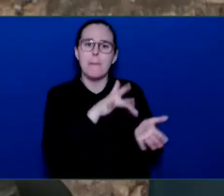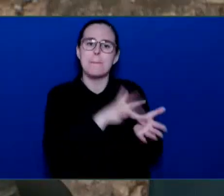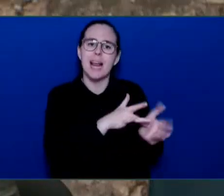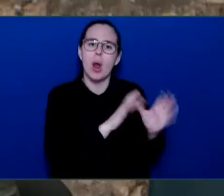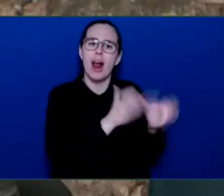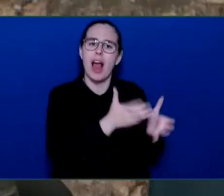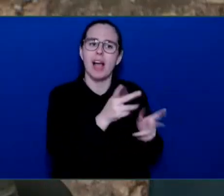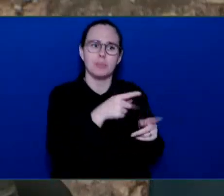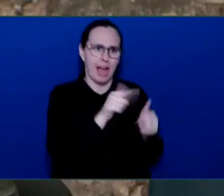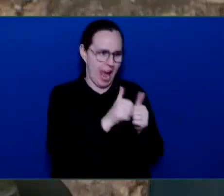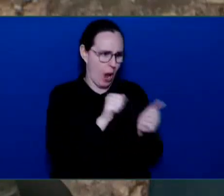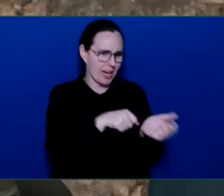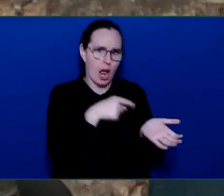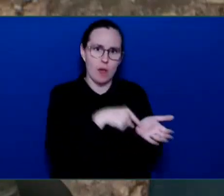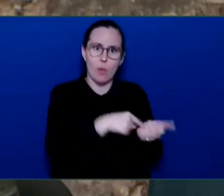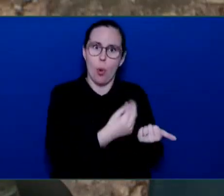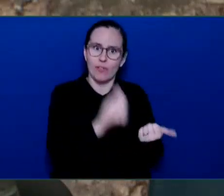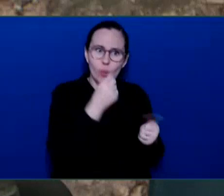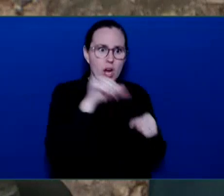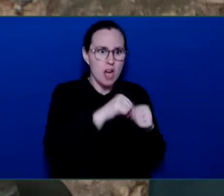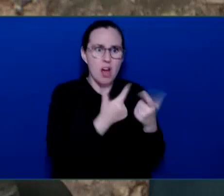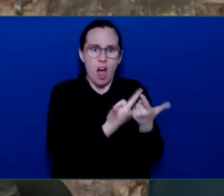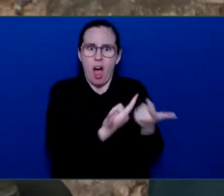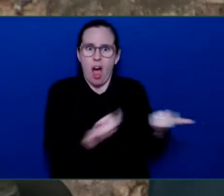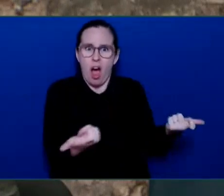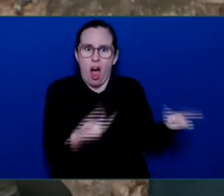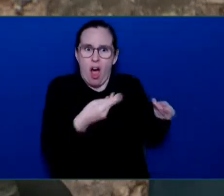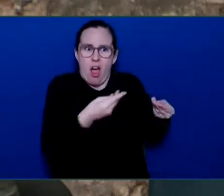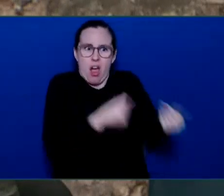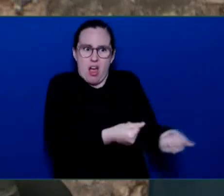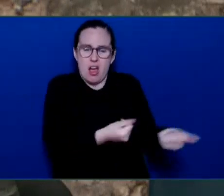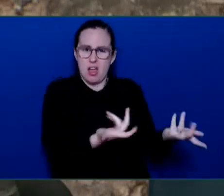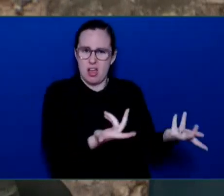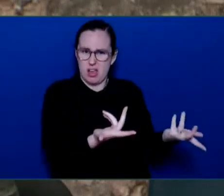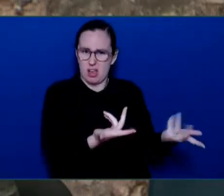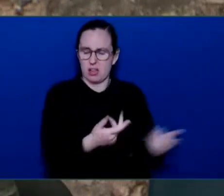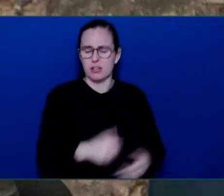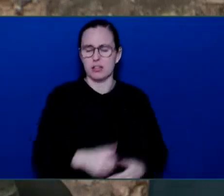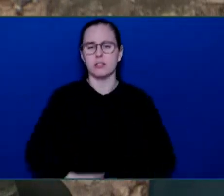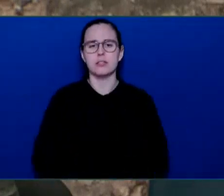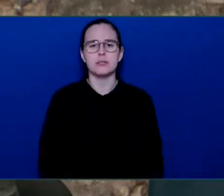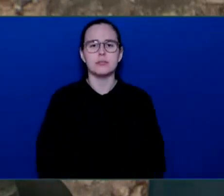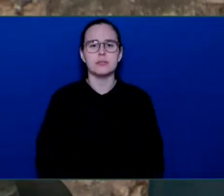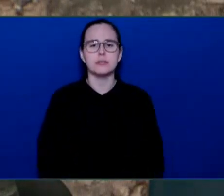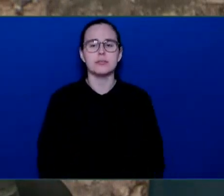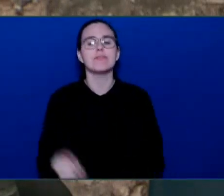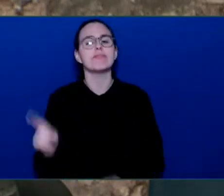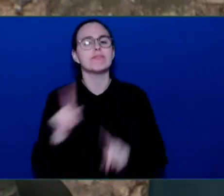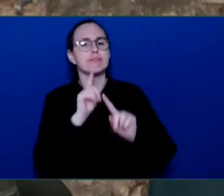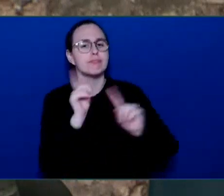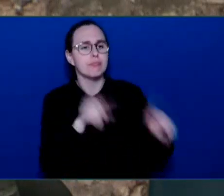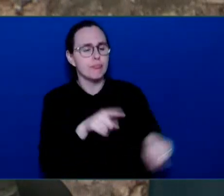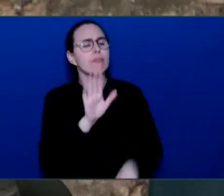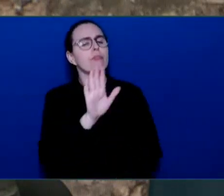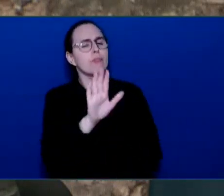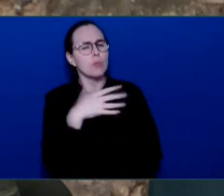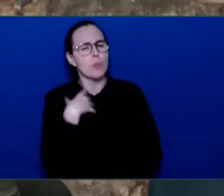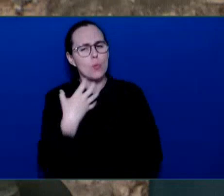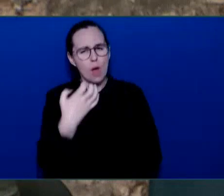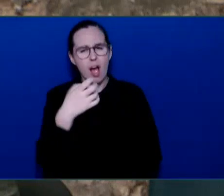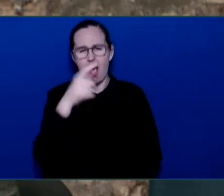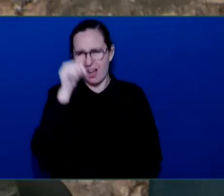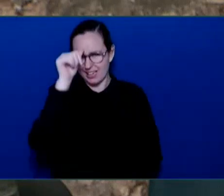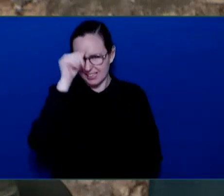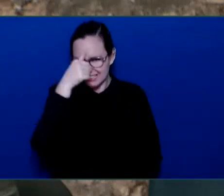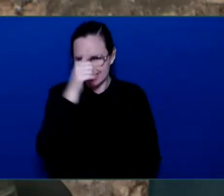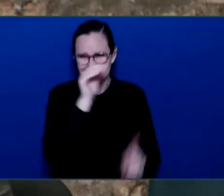you, Mr. Speaker. And I do want to point out, remind the member that there is an issue with the global economy, and we've been raising to deal